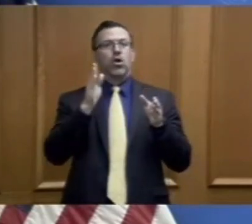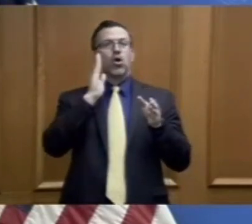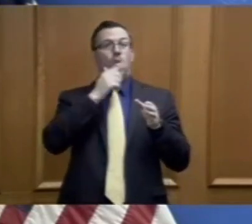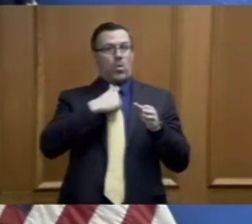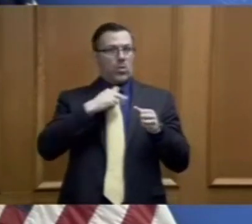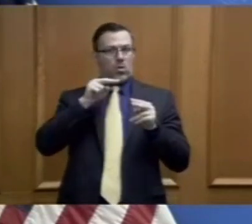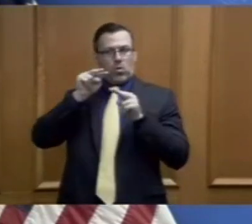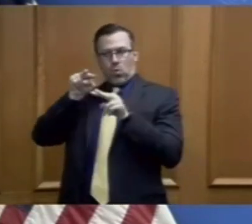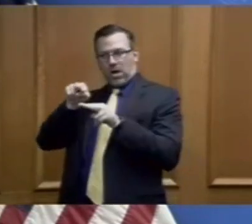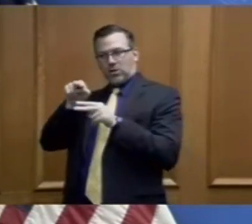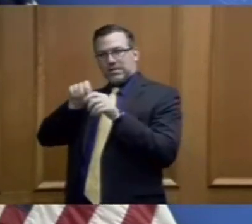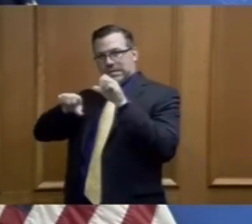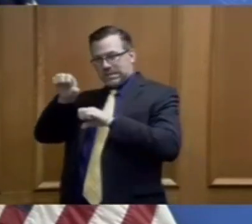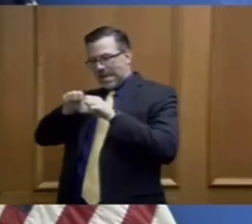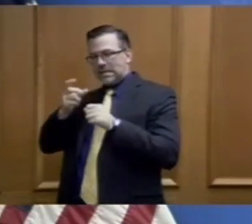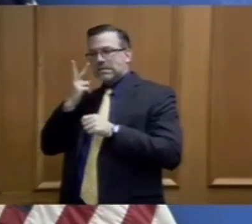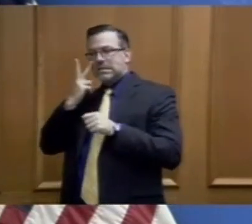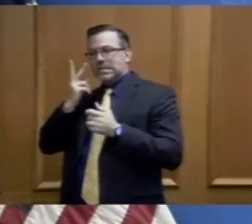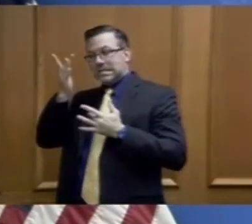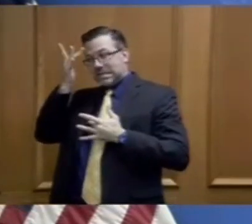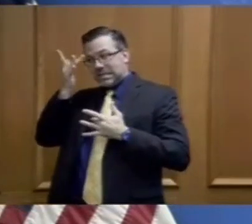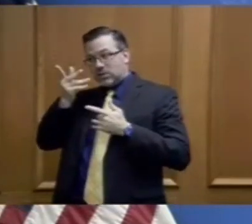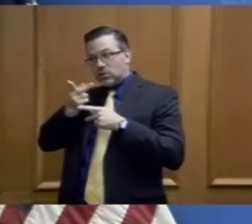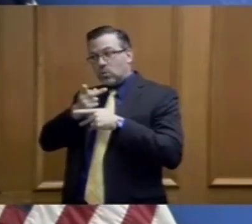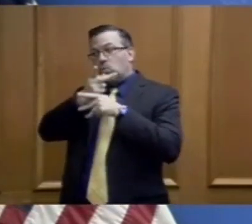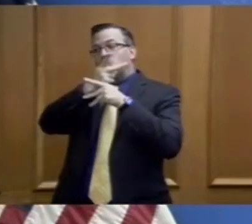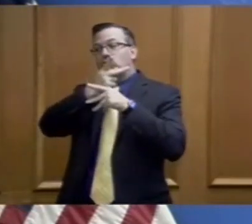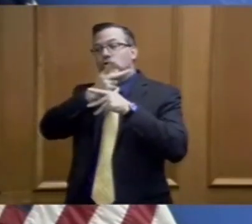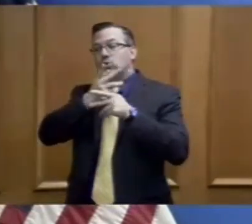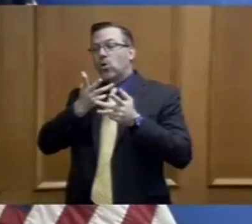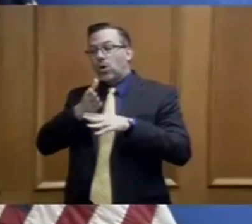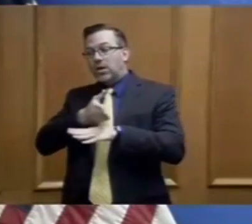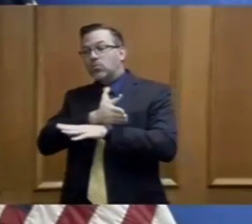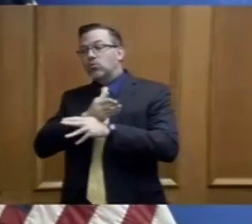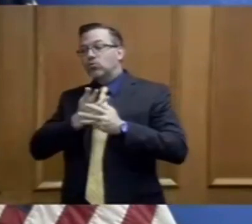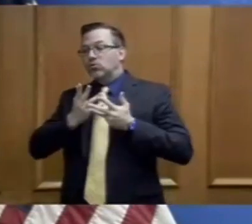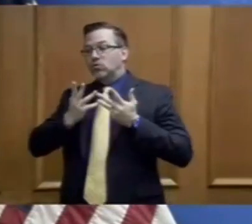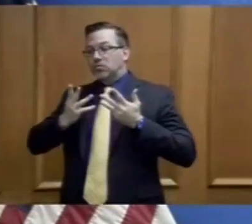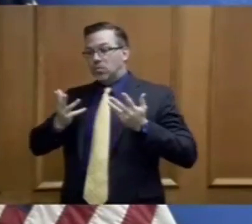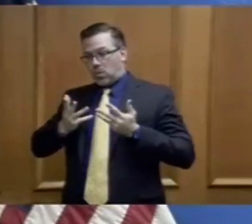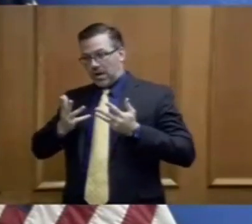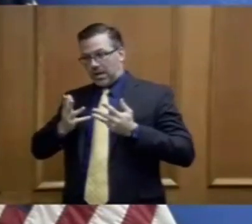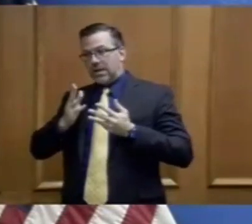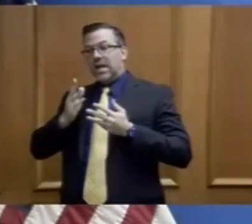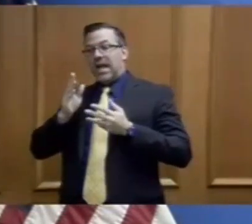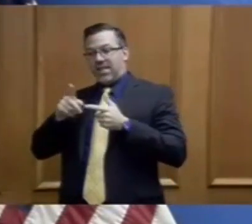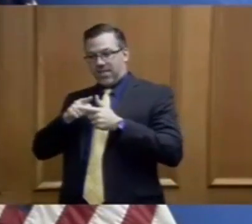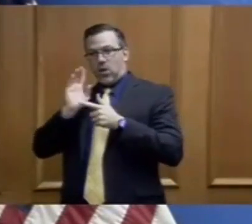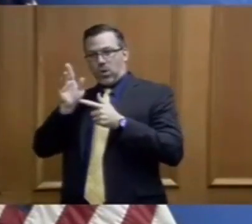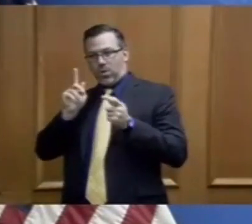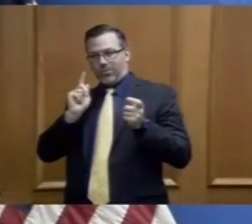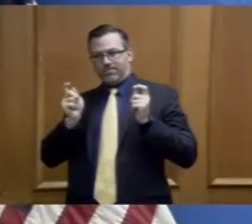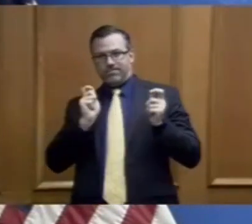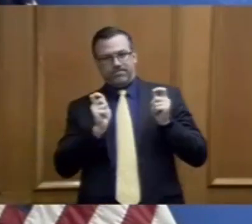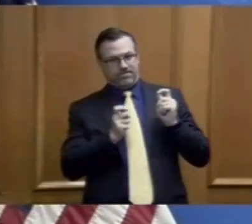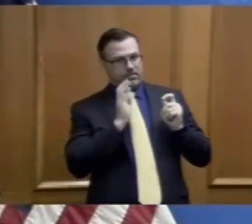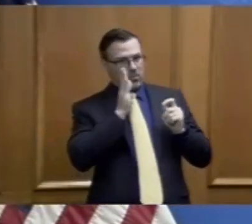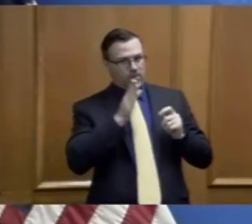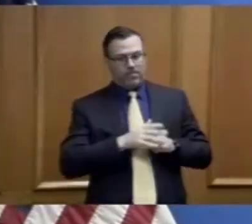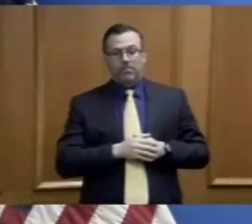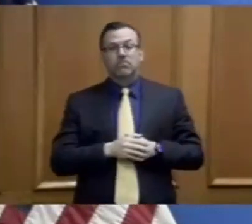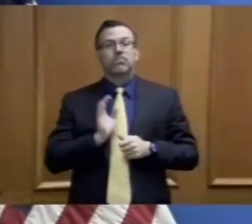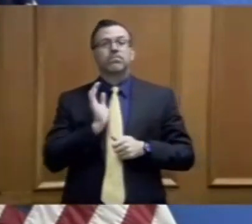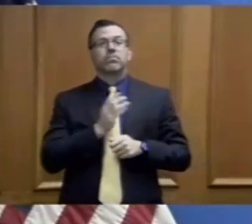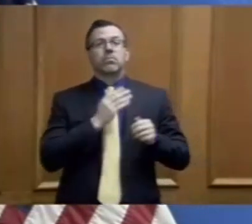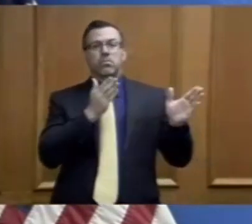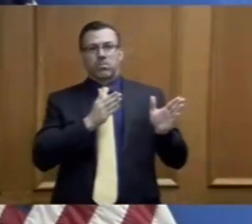Tennessee Pledge asks businesses to provide safe working conditions that protect their employees' health and also